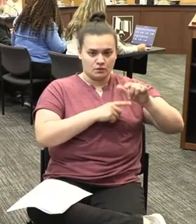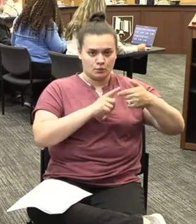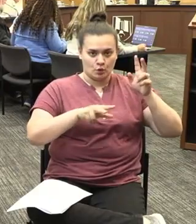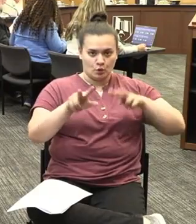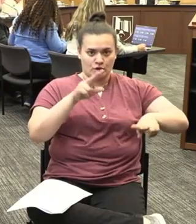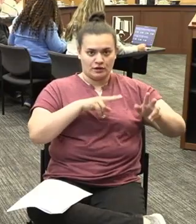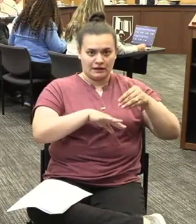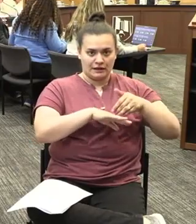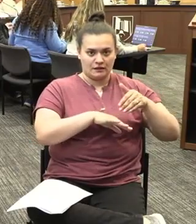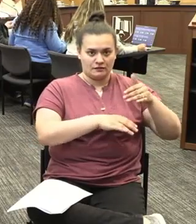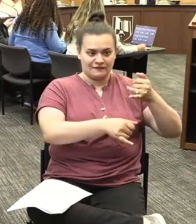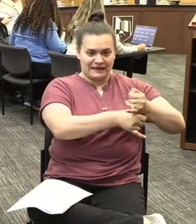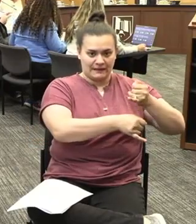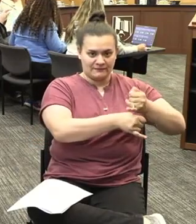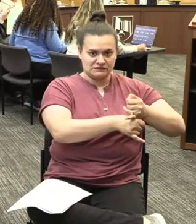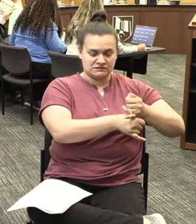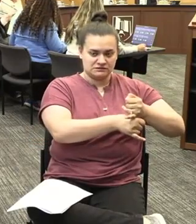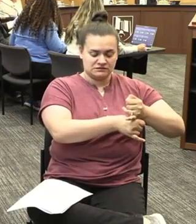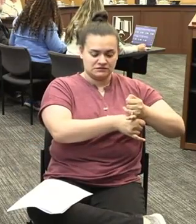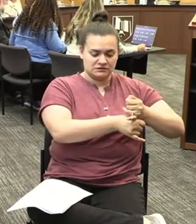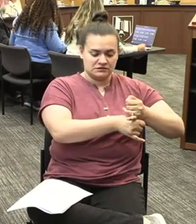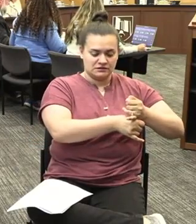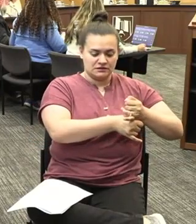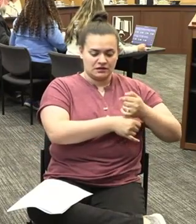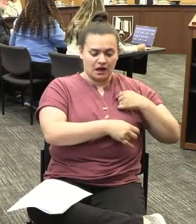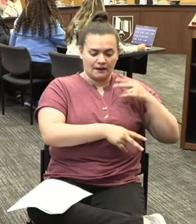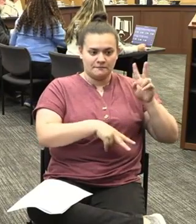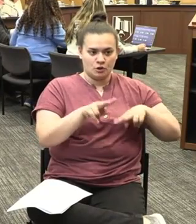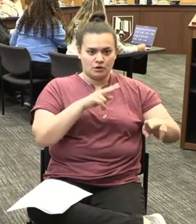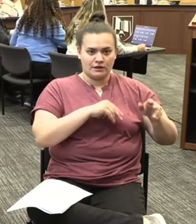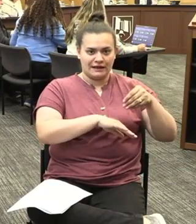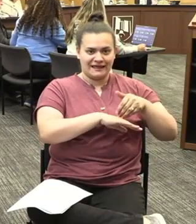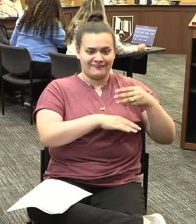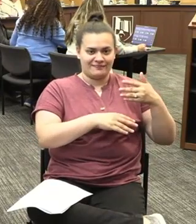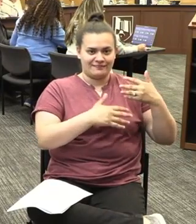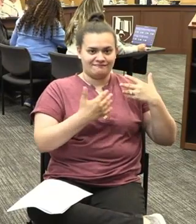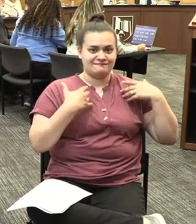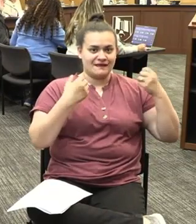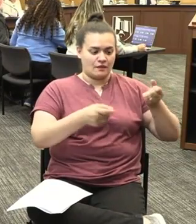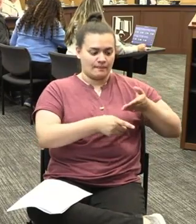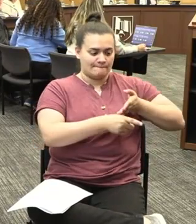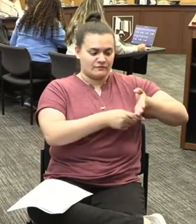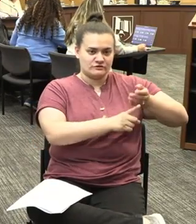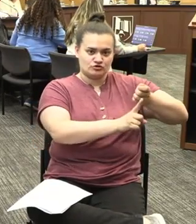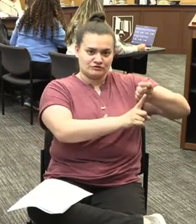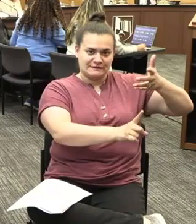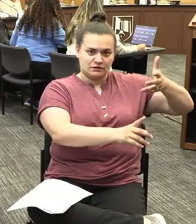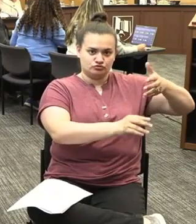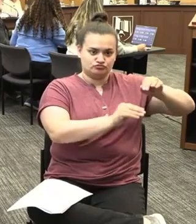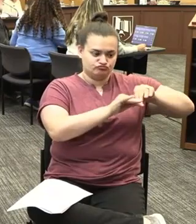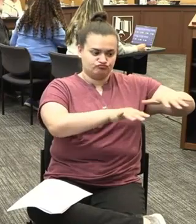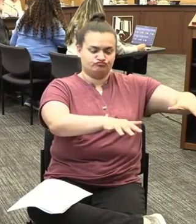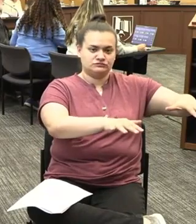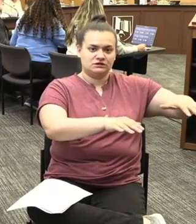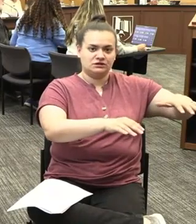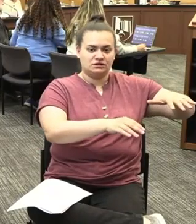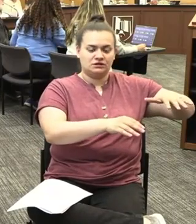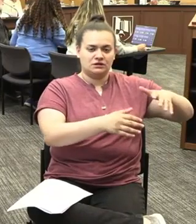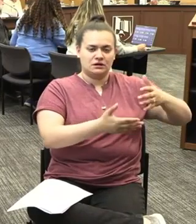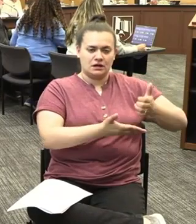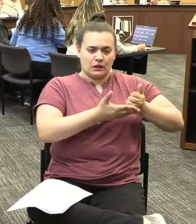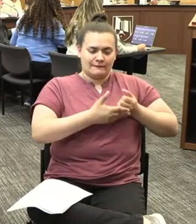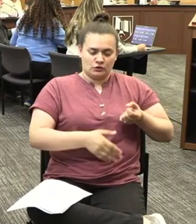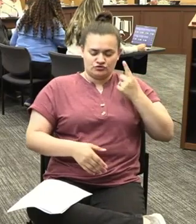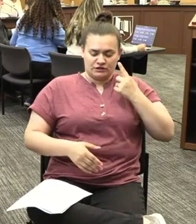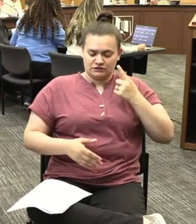at another campus with go out east. And I'm looking at the health profession expansion. Help me understand. We're just putting this